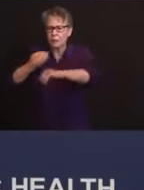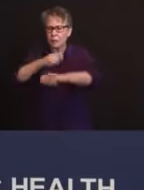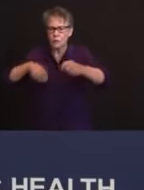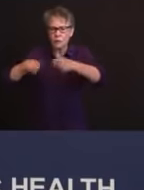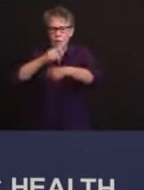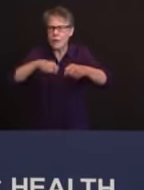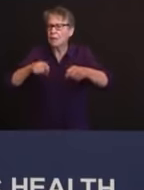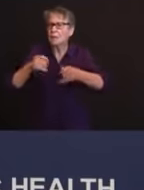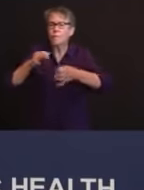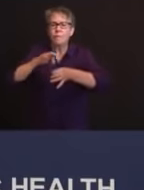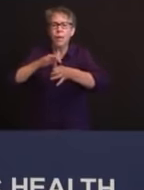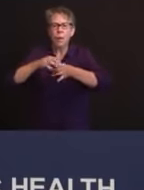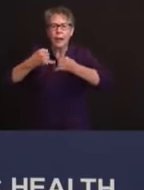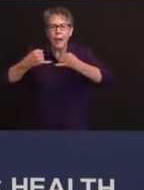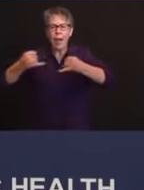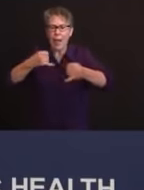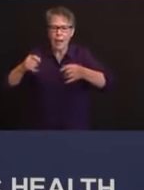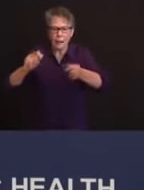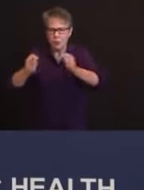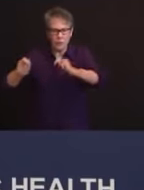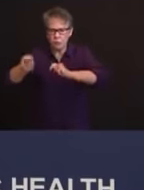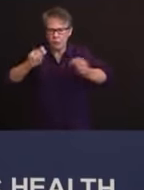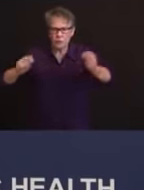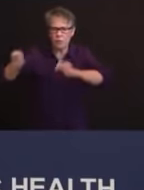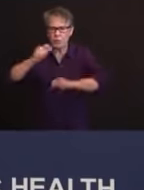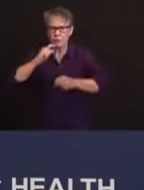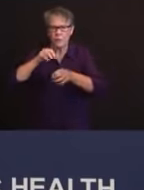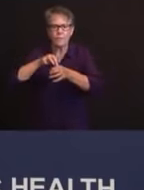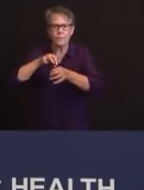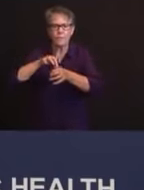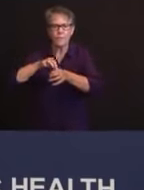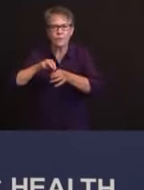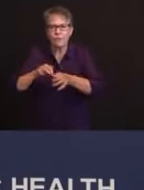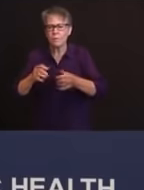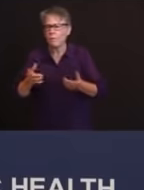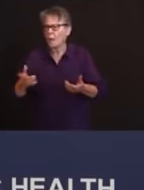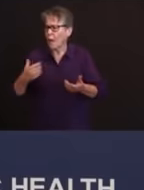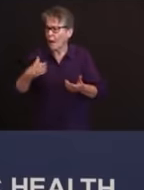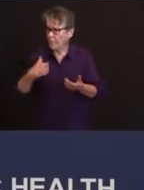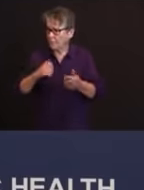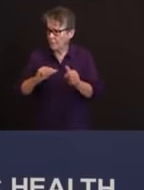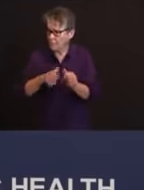census numbers before he leaves office? And do you have a contingency plan for that?